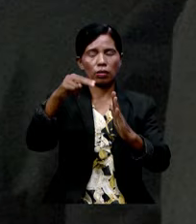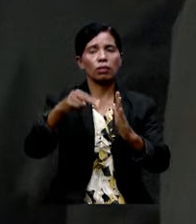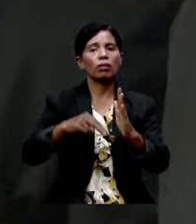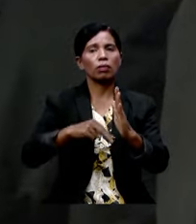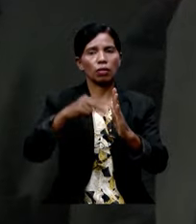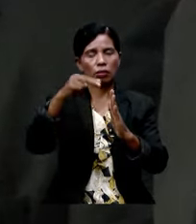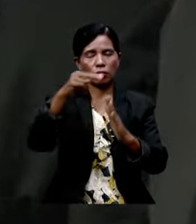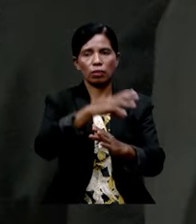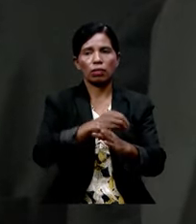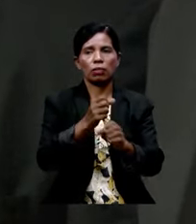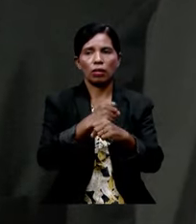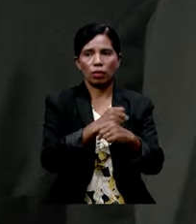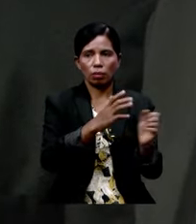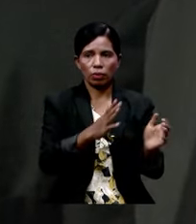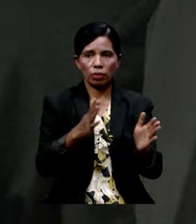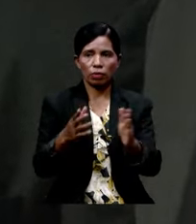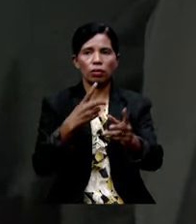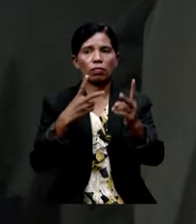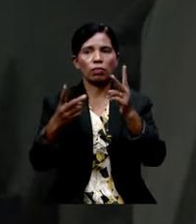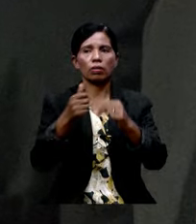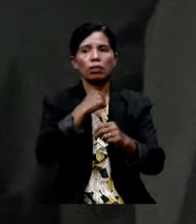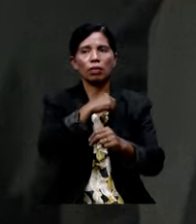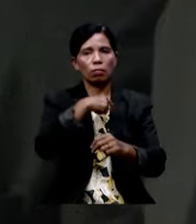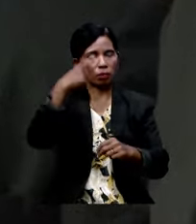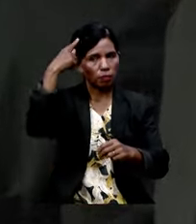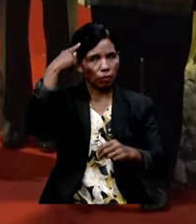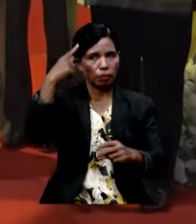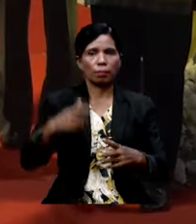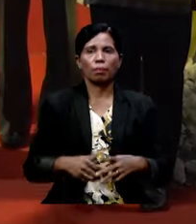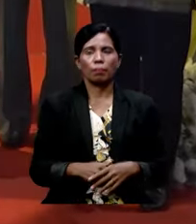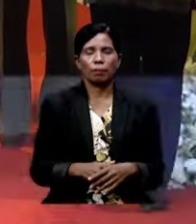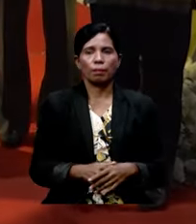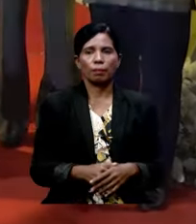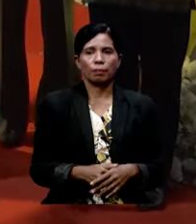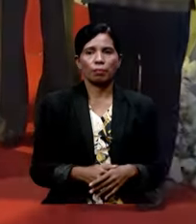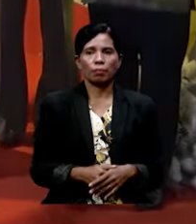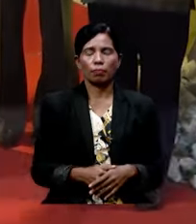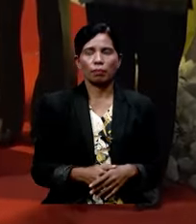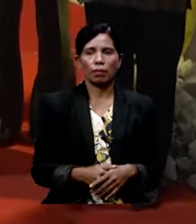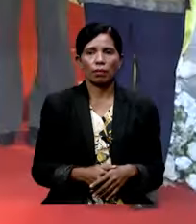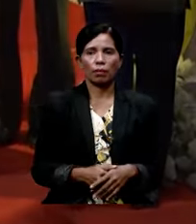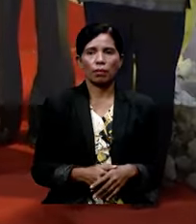institucional ou de ralo preparação com a visita Papa Francisco. Adérito Ximenez, Santina de Jesus, GMN.